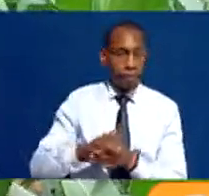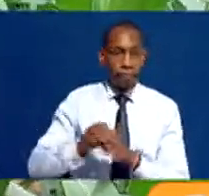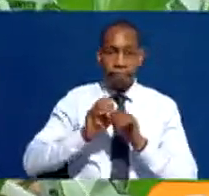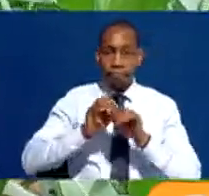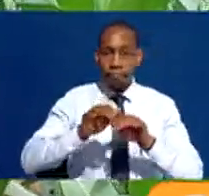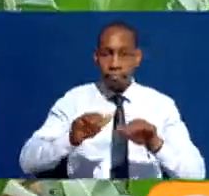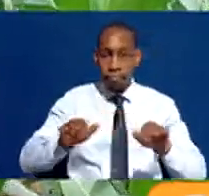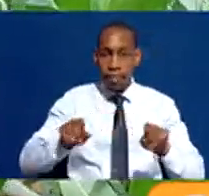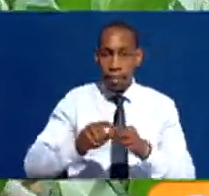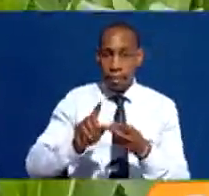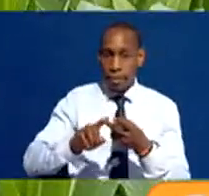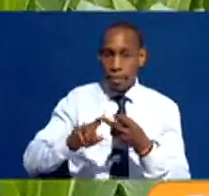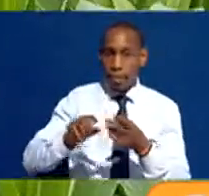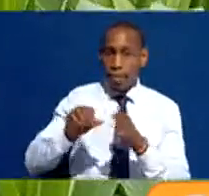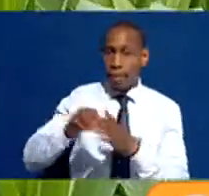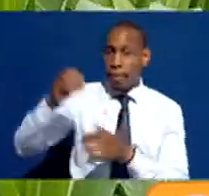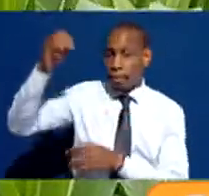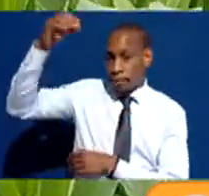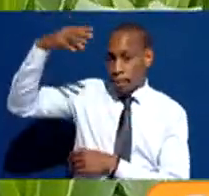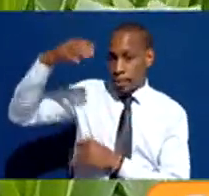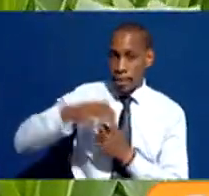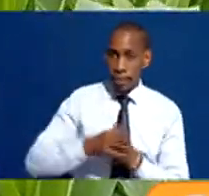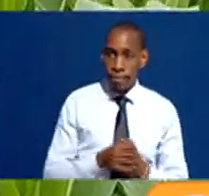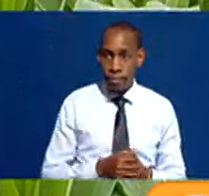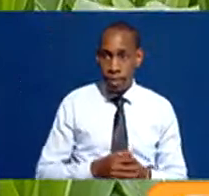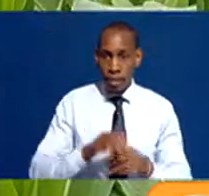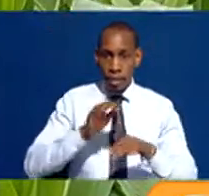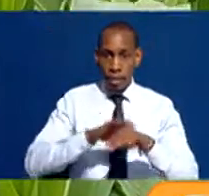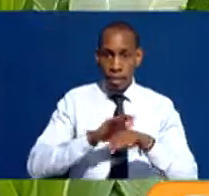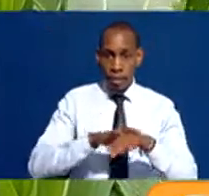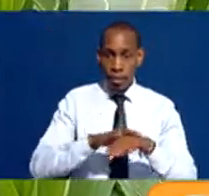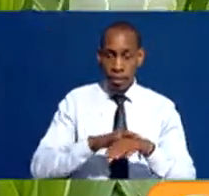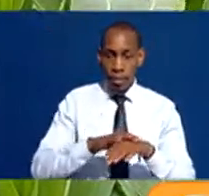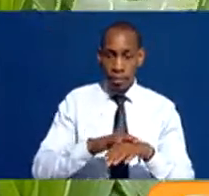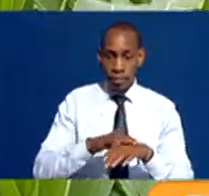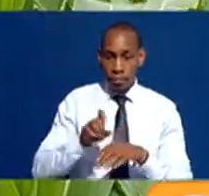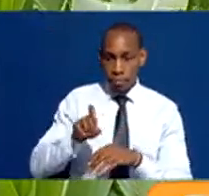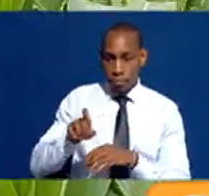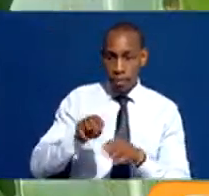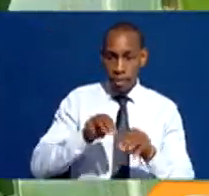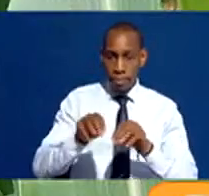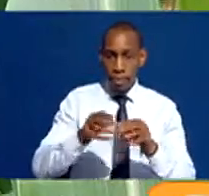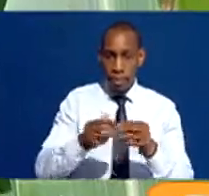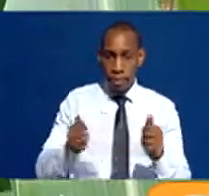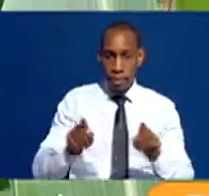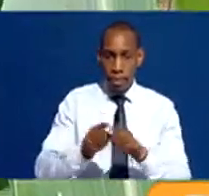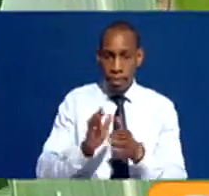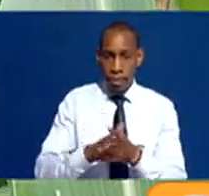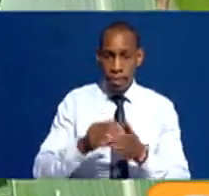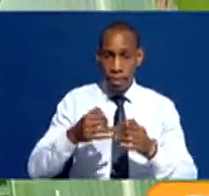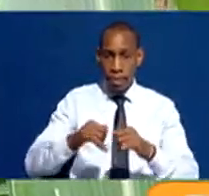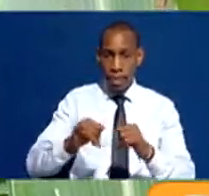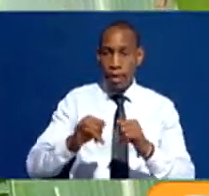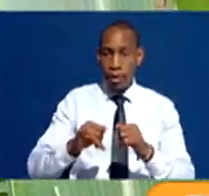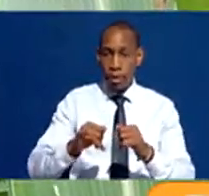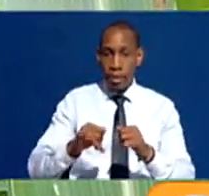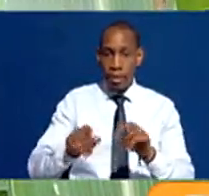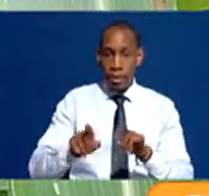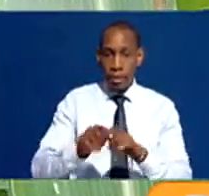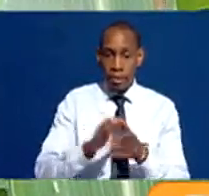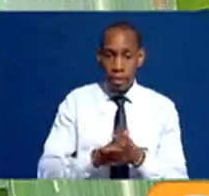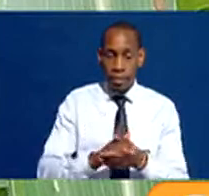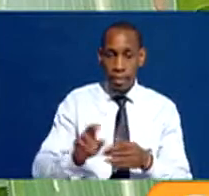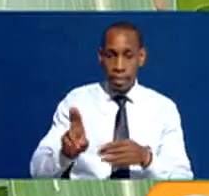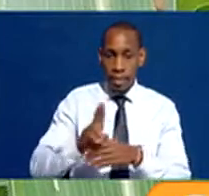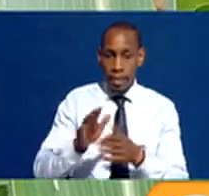alafu jua namba ya pili. The eco-friendly pest management solutions, which are currently on a trial phase, are mainly use